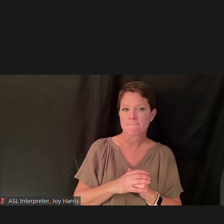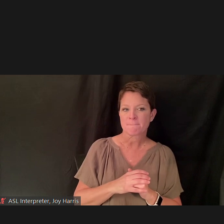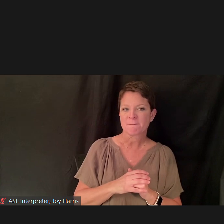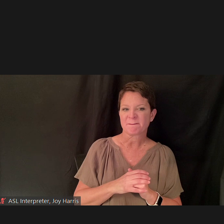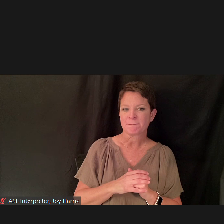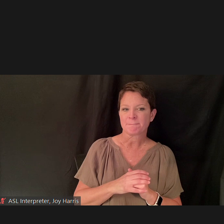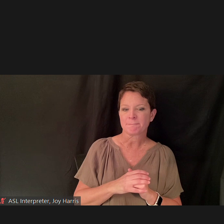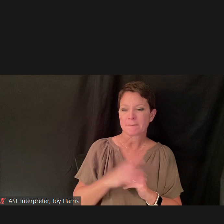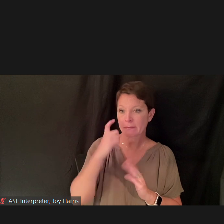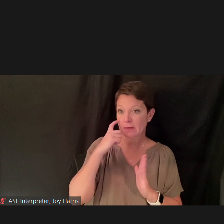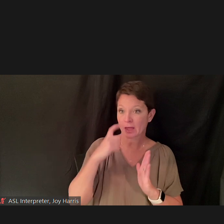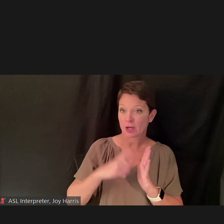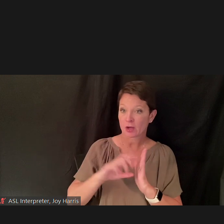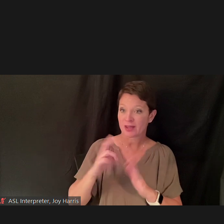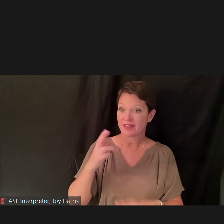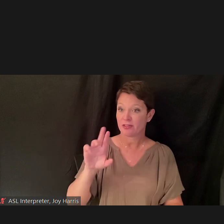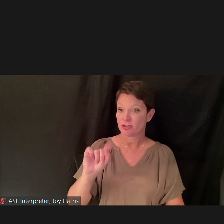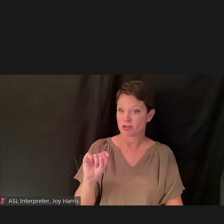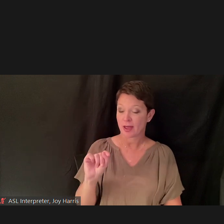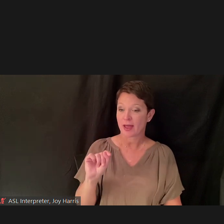I see in the chat